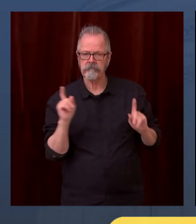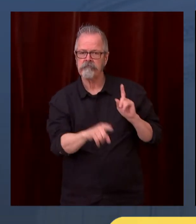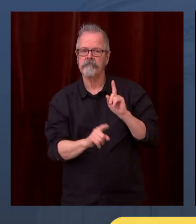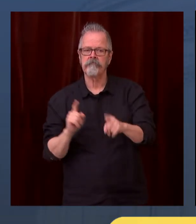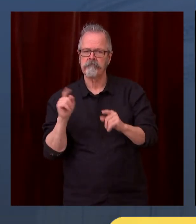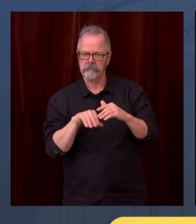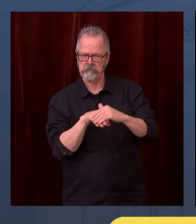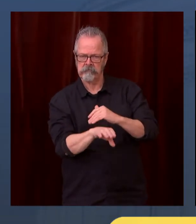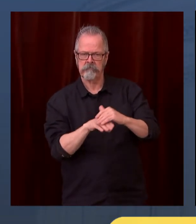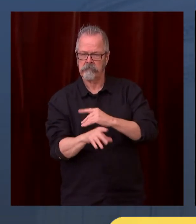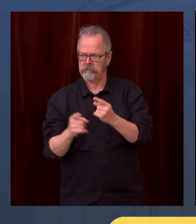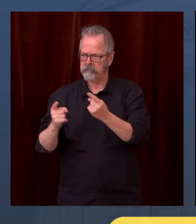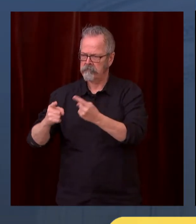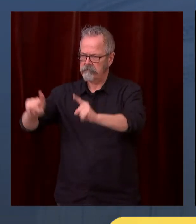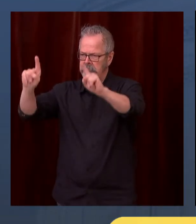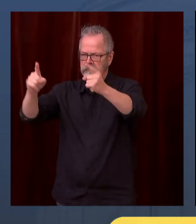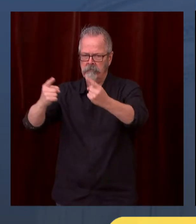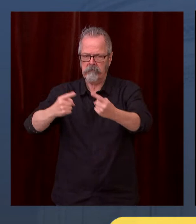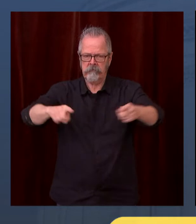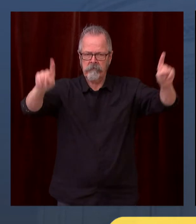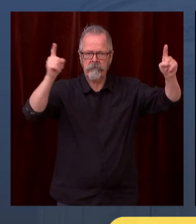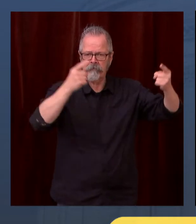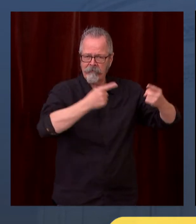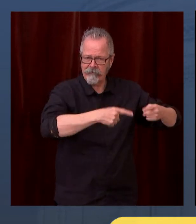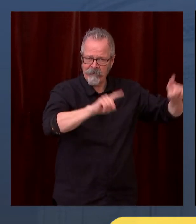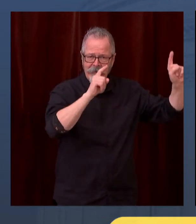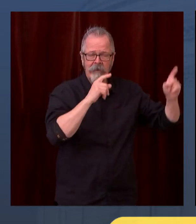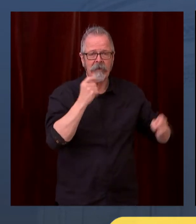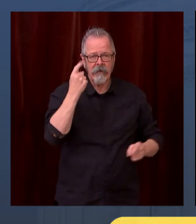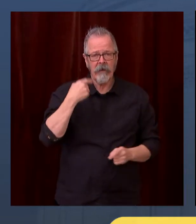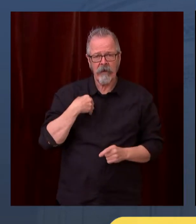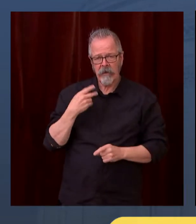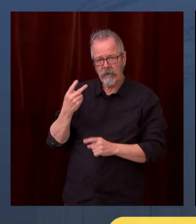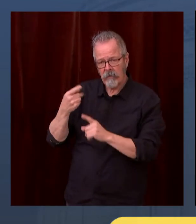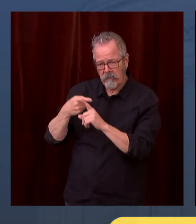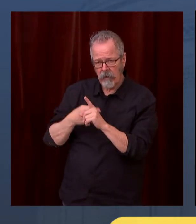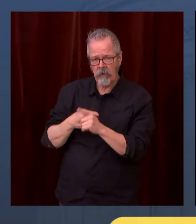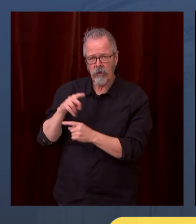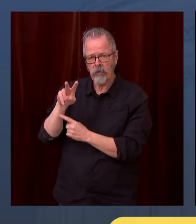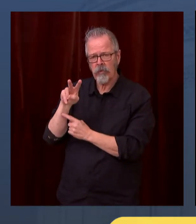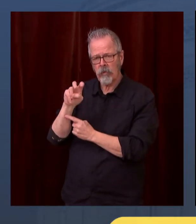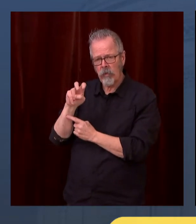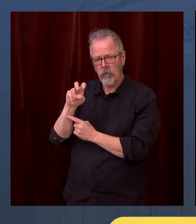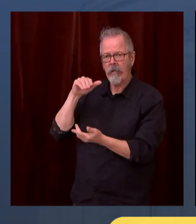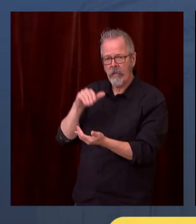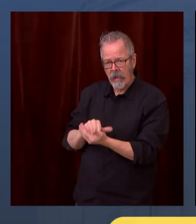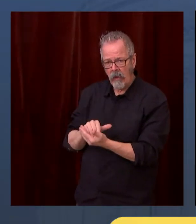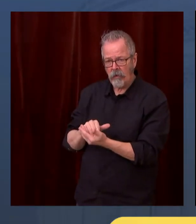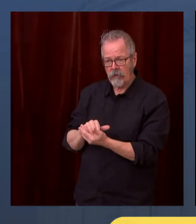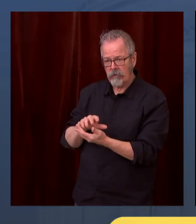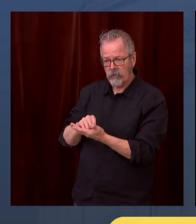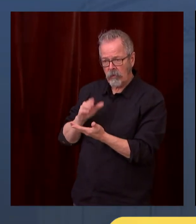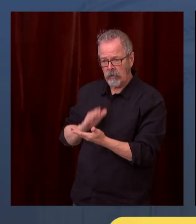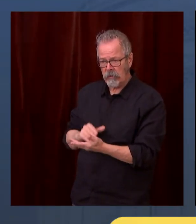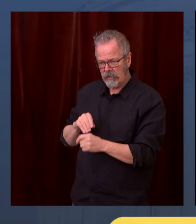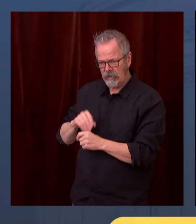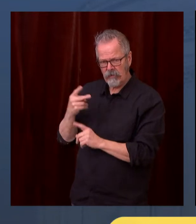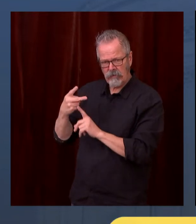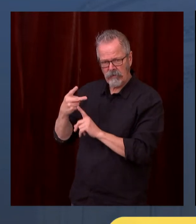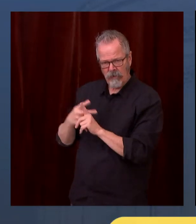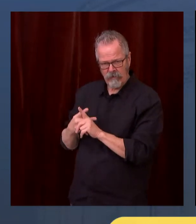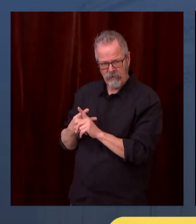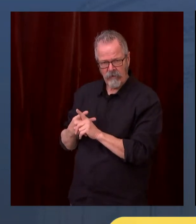already, in the last several months, had 200,000 students have either full or partial